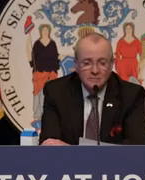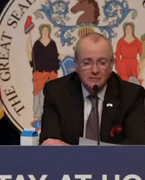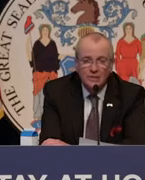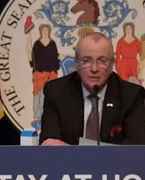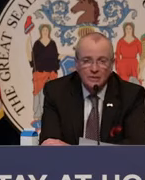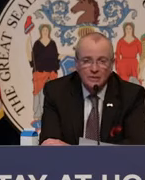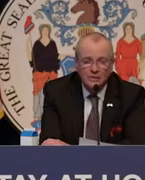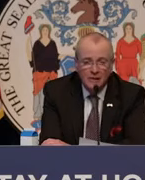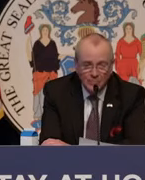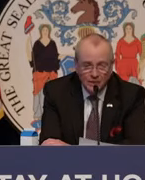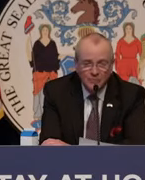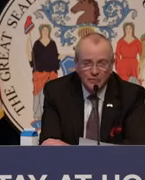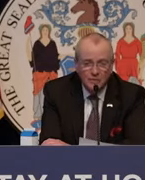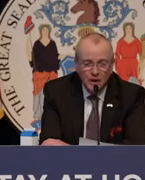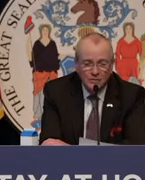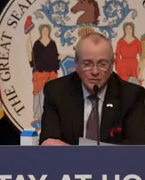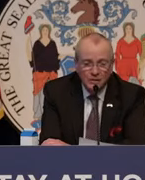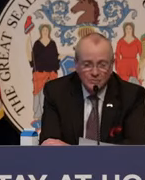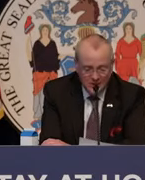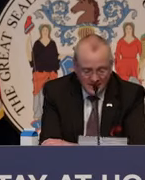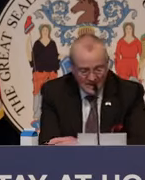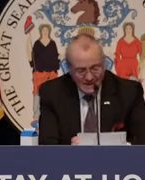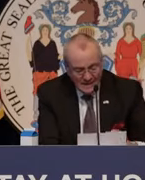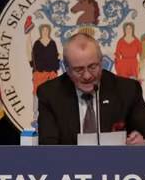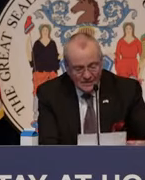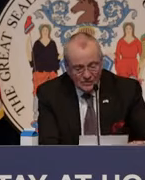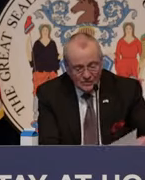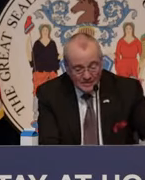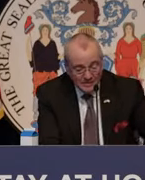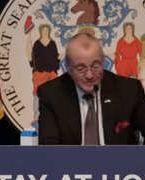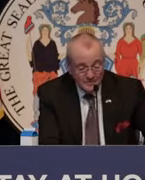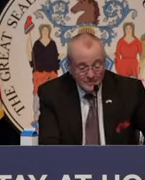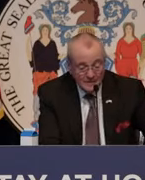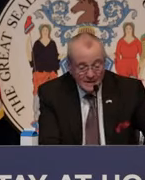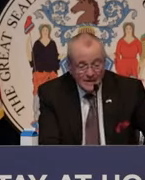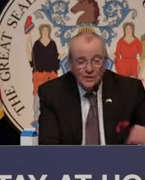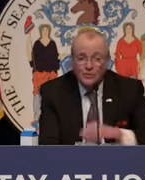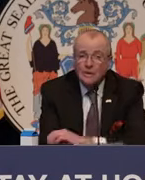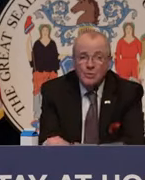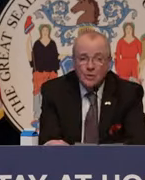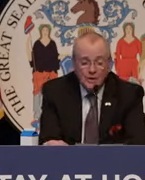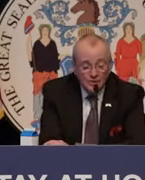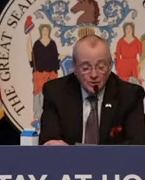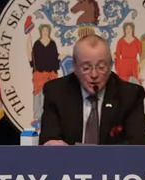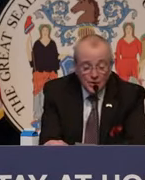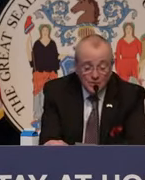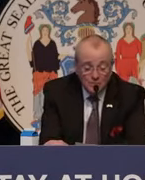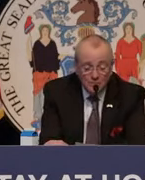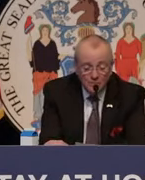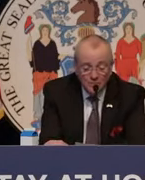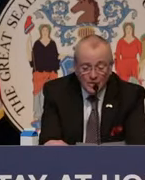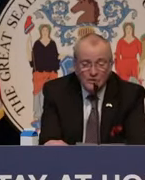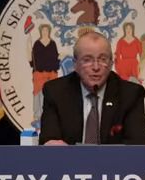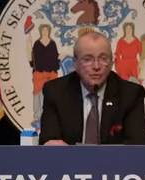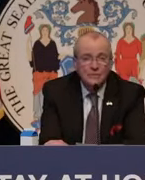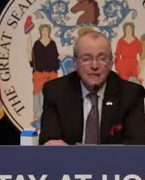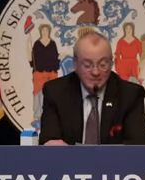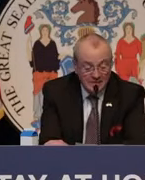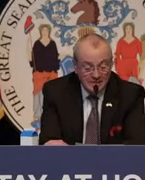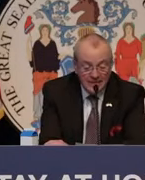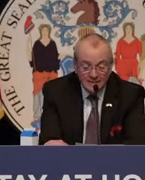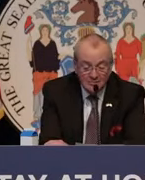our deepest condolences. God bless Marvin's memory and to his family. Three more cherished members of our New